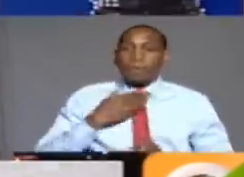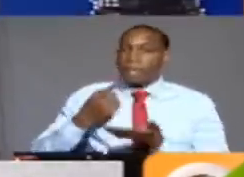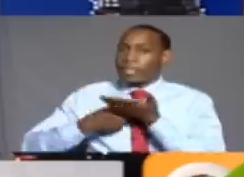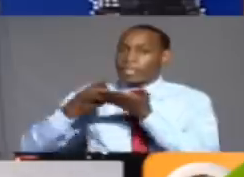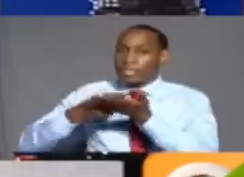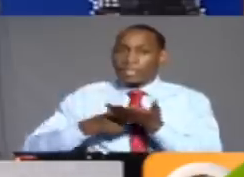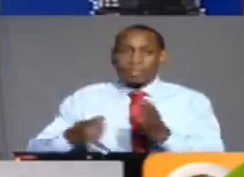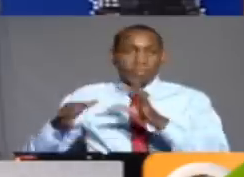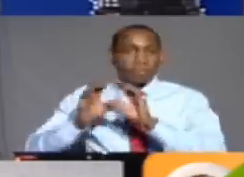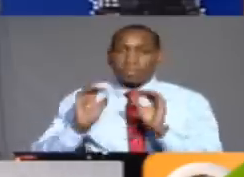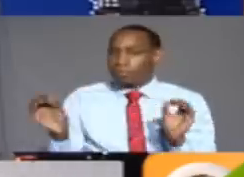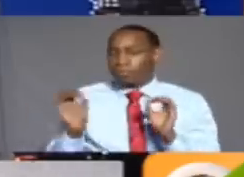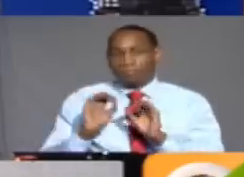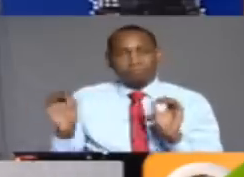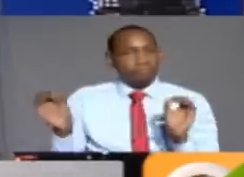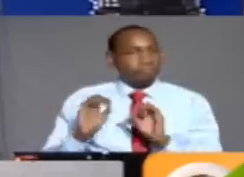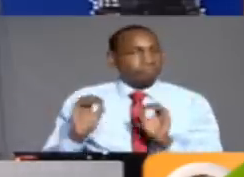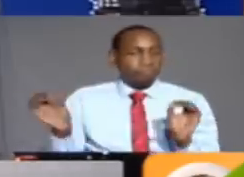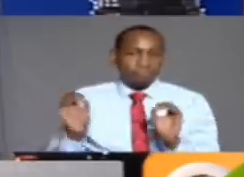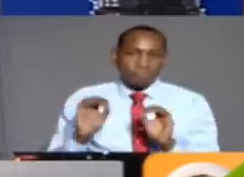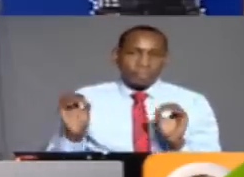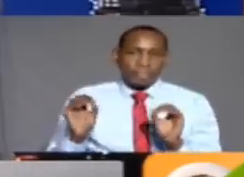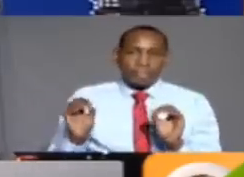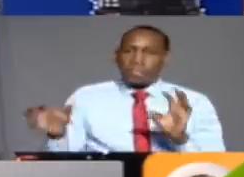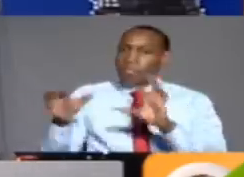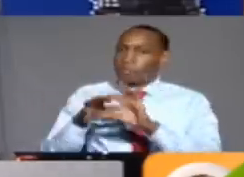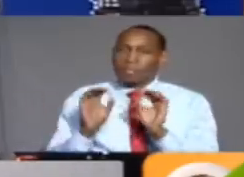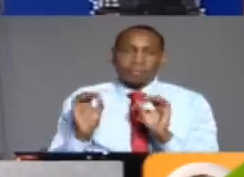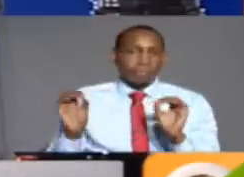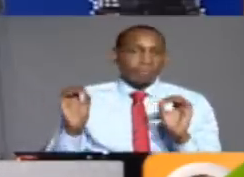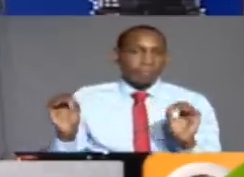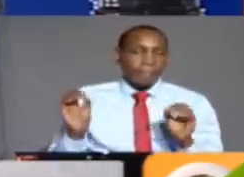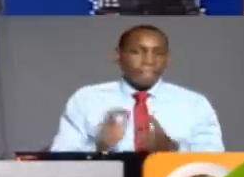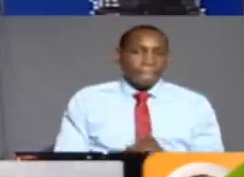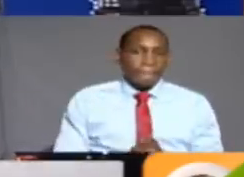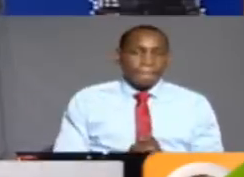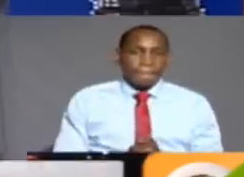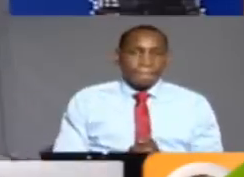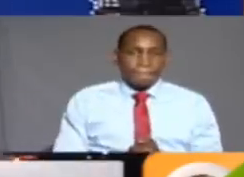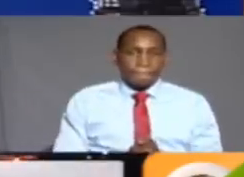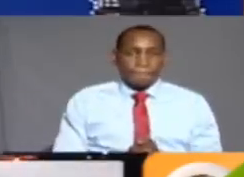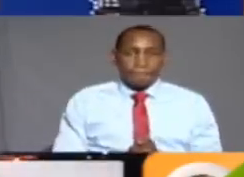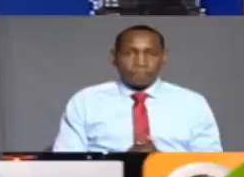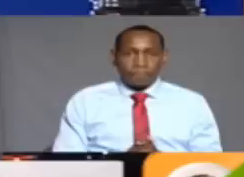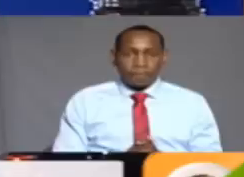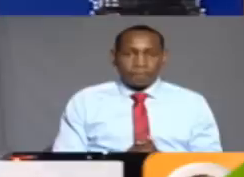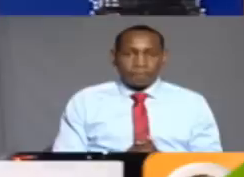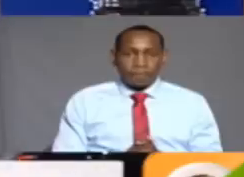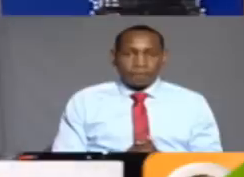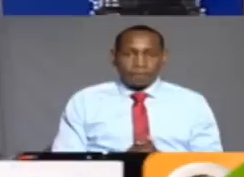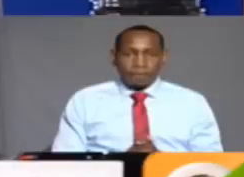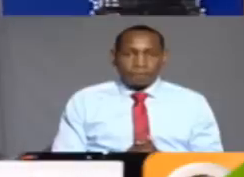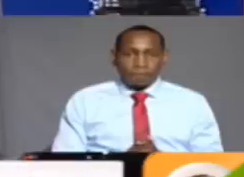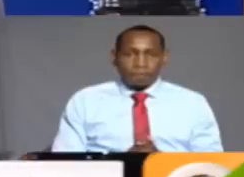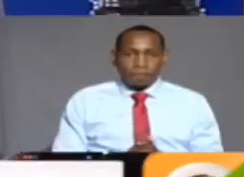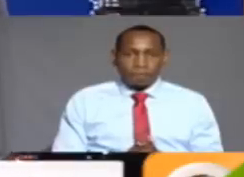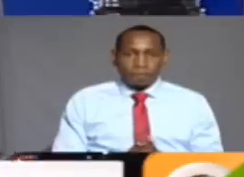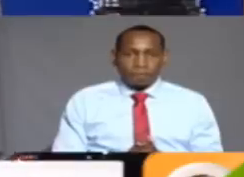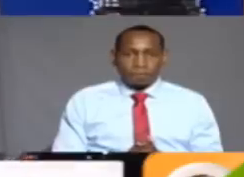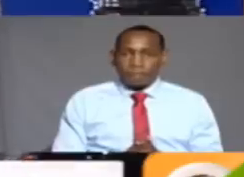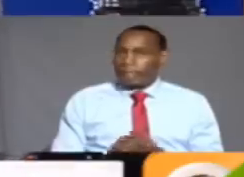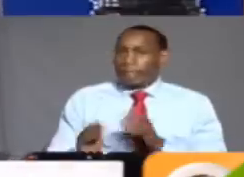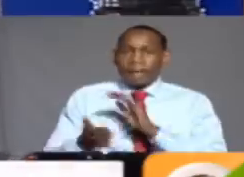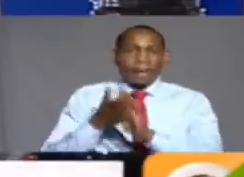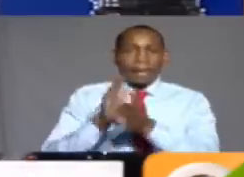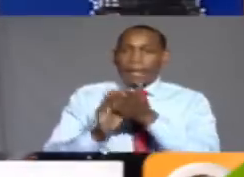join you. No, it's a matter of principle. We have talked about this issue and finishing. It's okay. Let me tell you something. There's